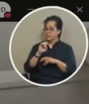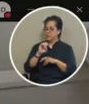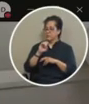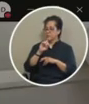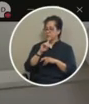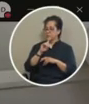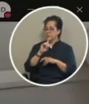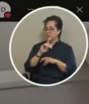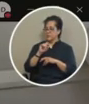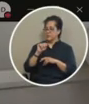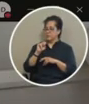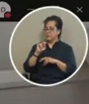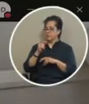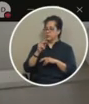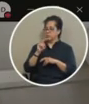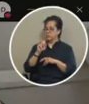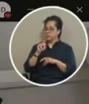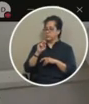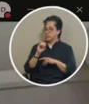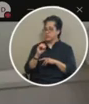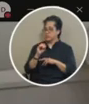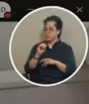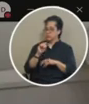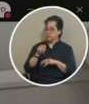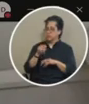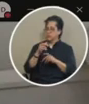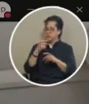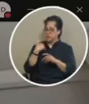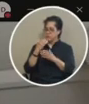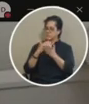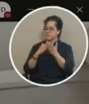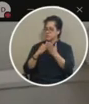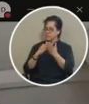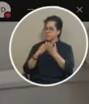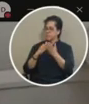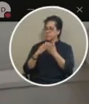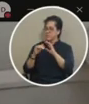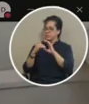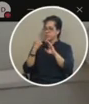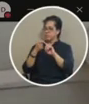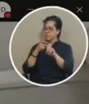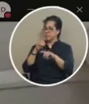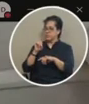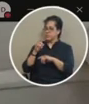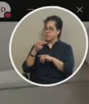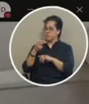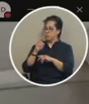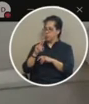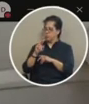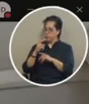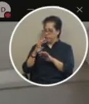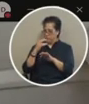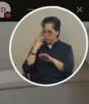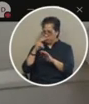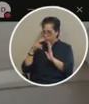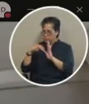is, I believe the entire council received an email from BNHR. I don't know if you've been able to see